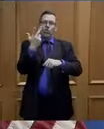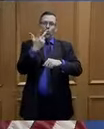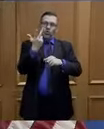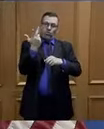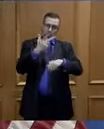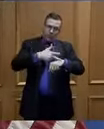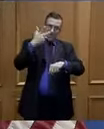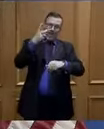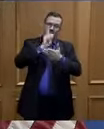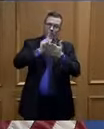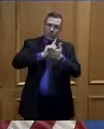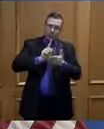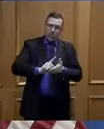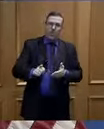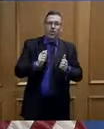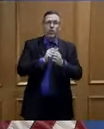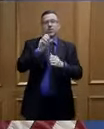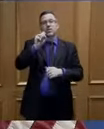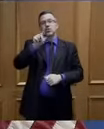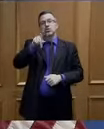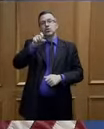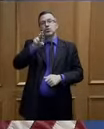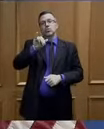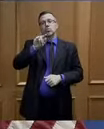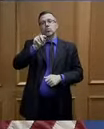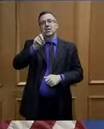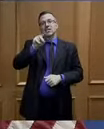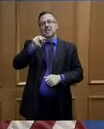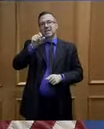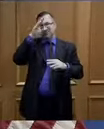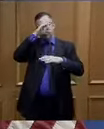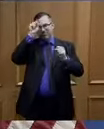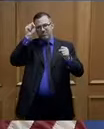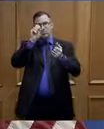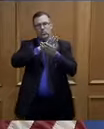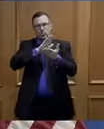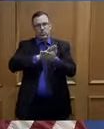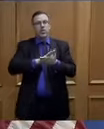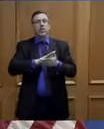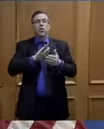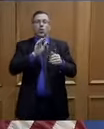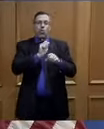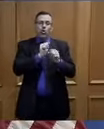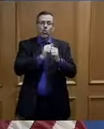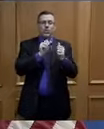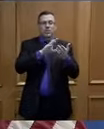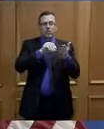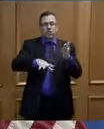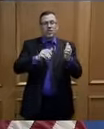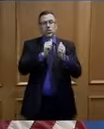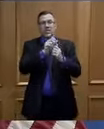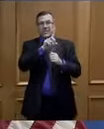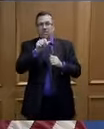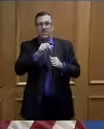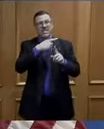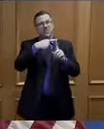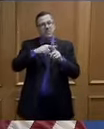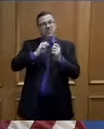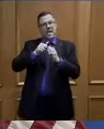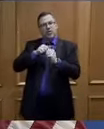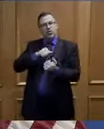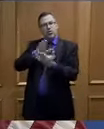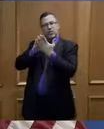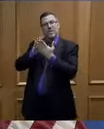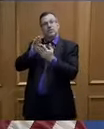about how we can provide services and supports to those children with disabilities, as well as those children who are in families who speak a language other than English. We want to make